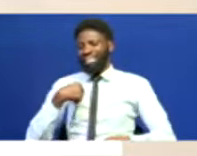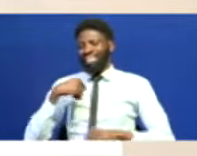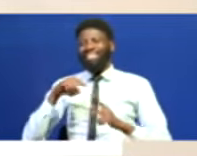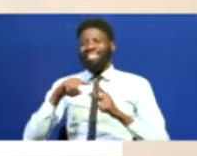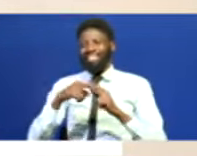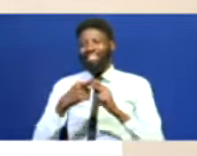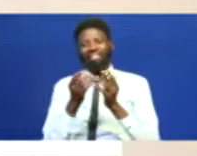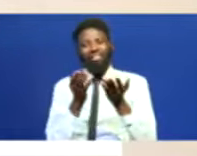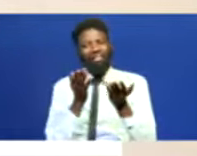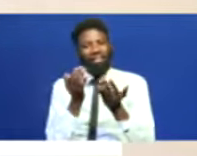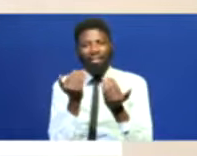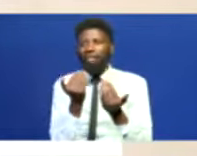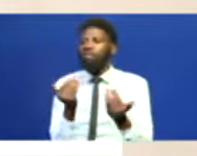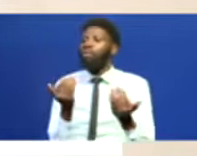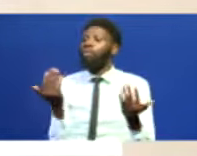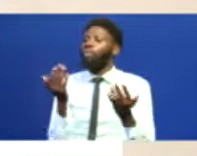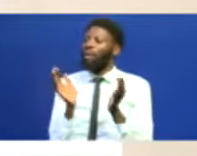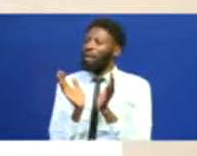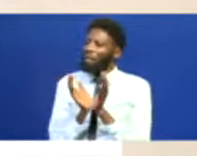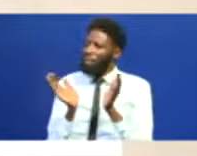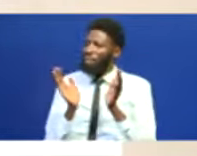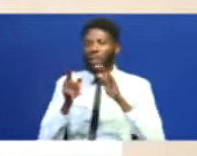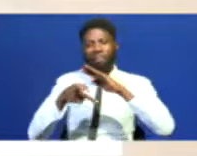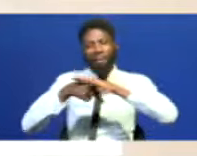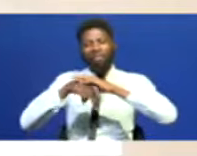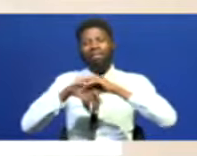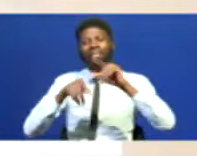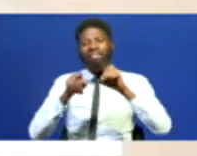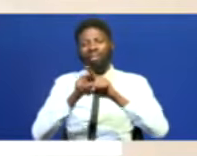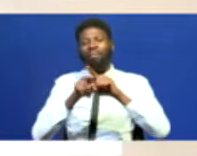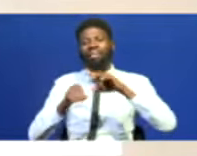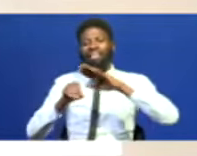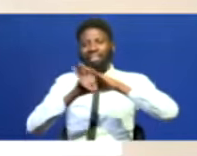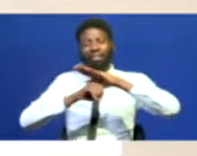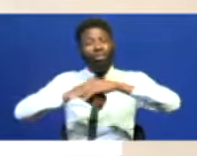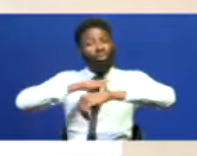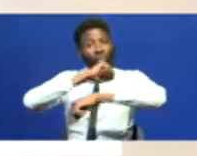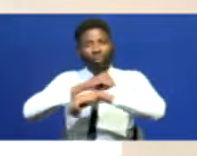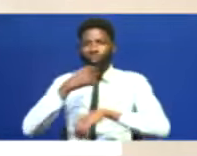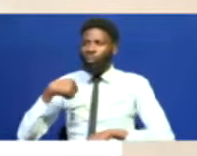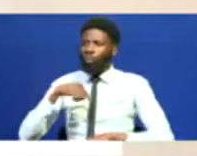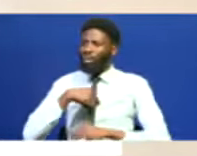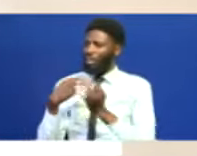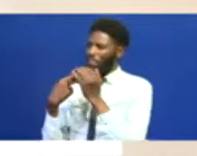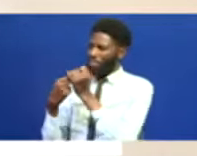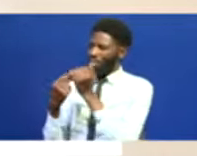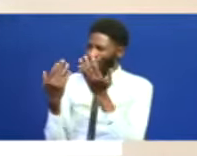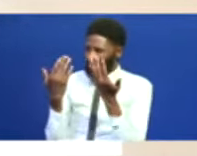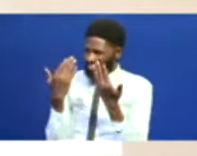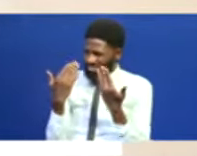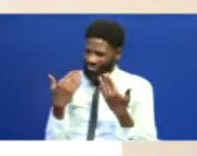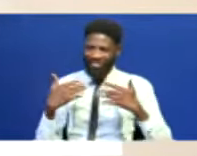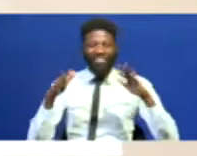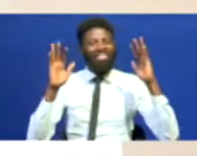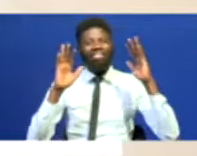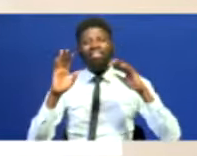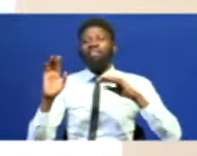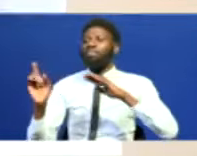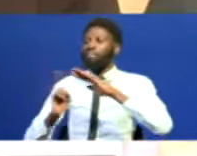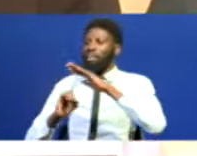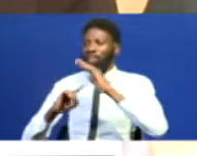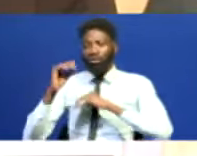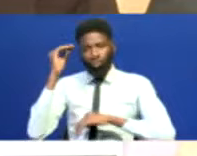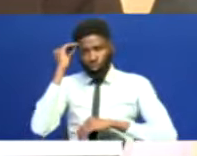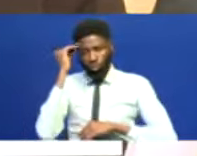in public primary and ECD schools. We've gotten into a partnership with the Ministry of Education. Na kila mtoto atalipa